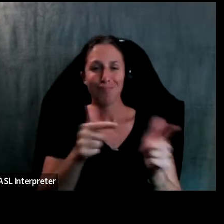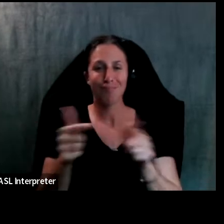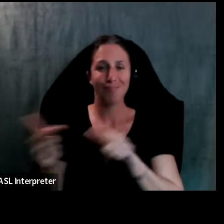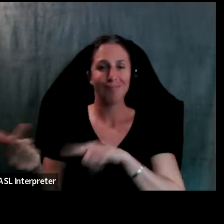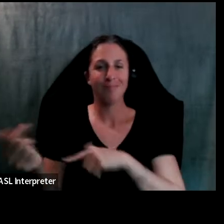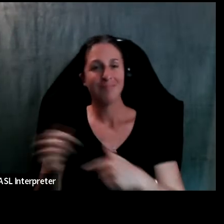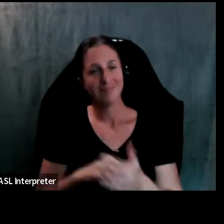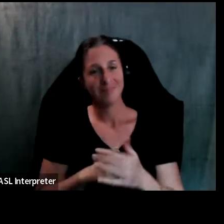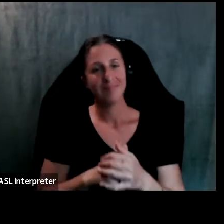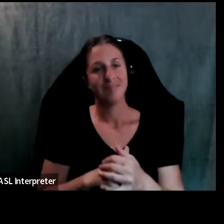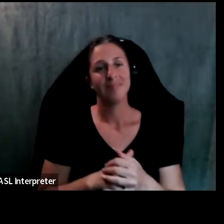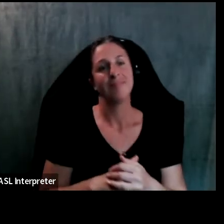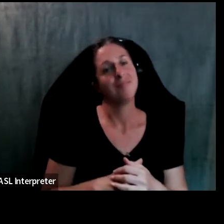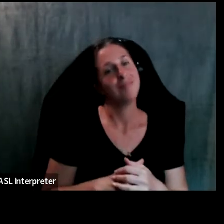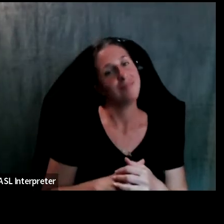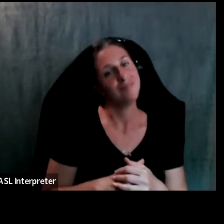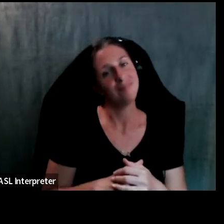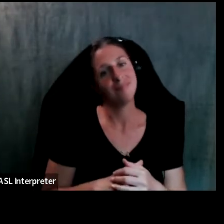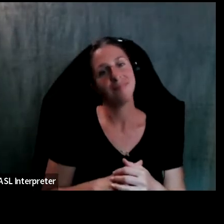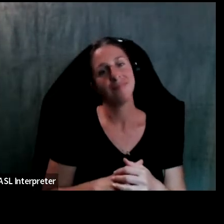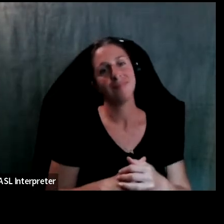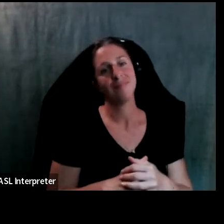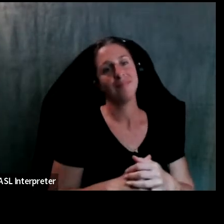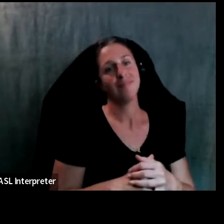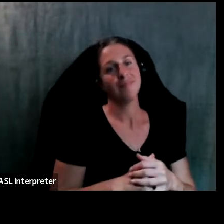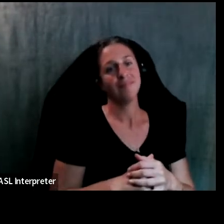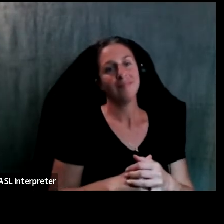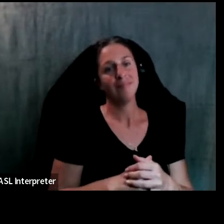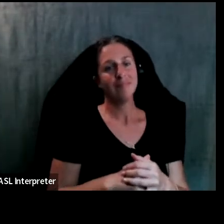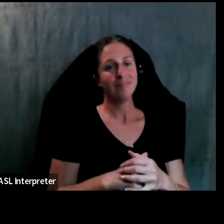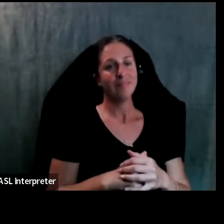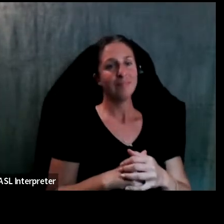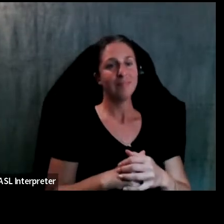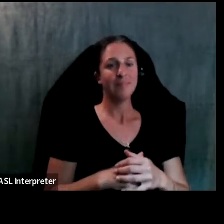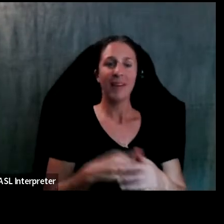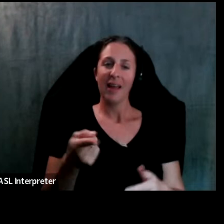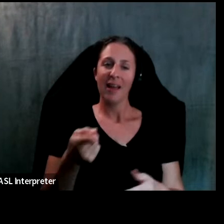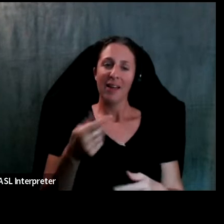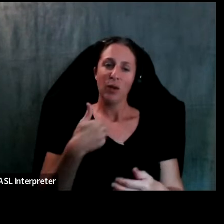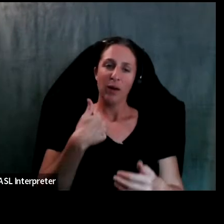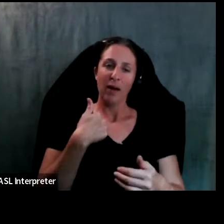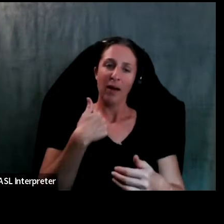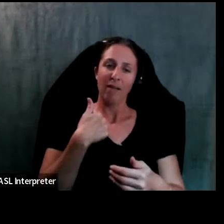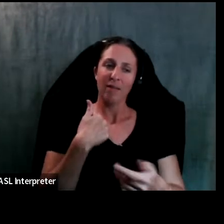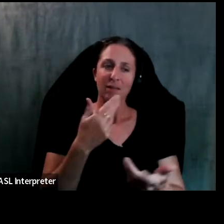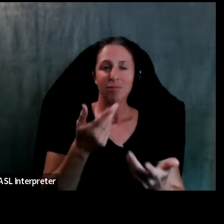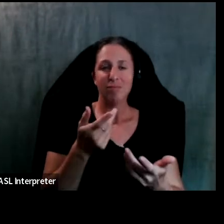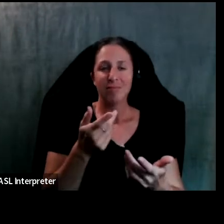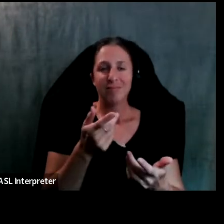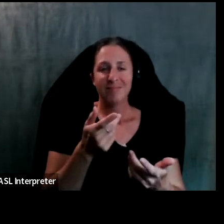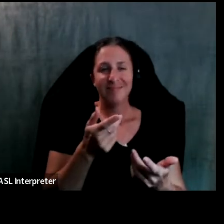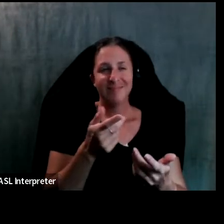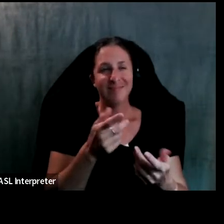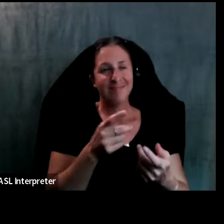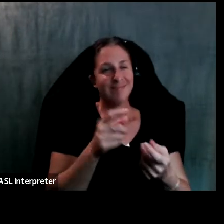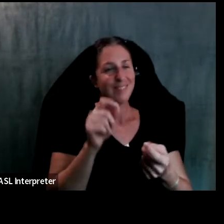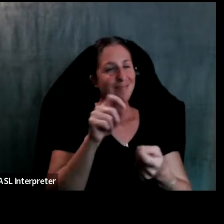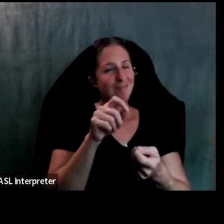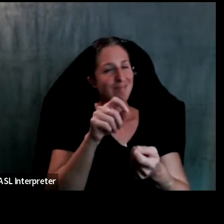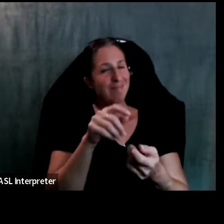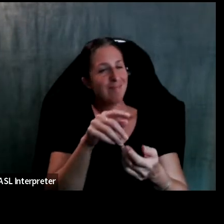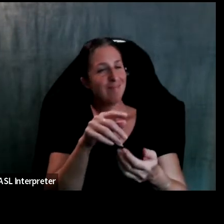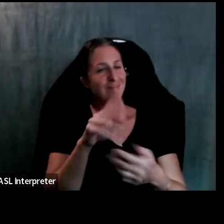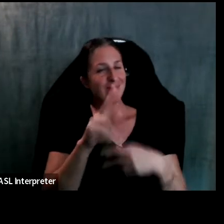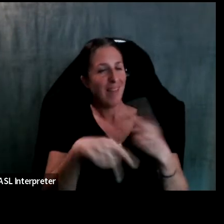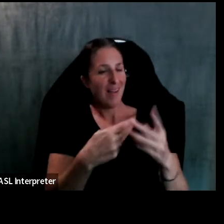Yes. You know, there's a certain chemistry there. And, you know, I think the secret,